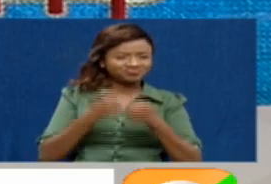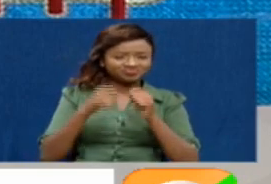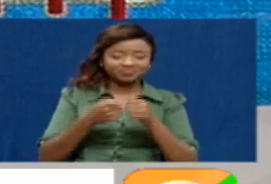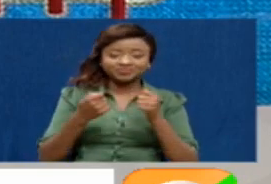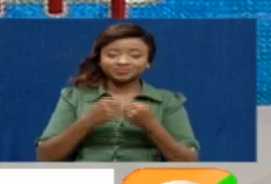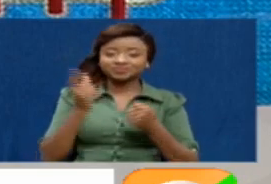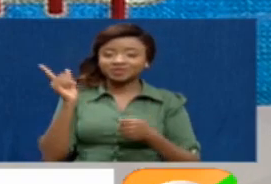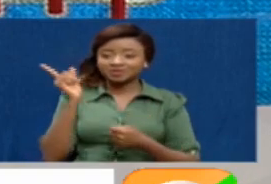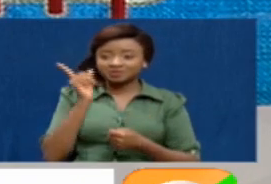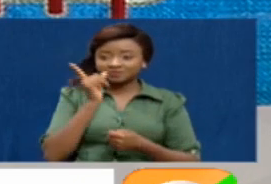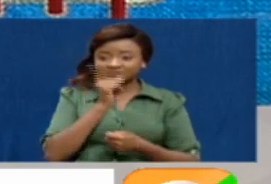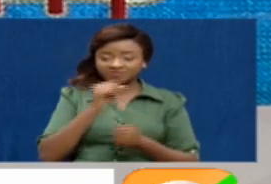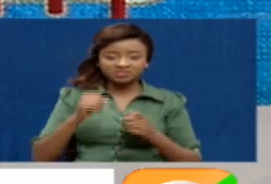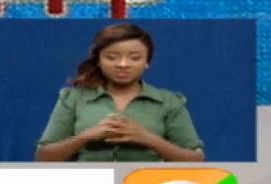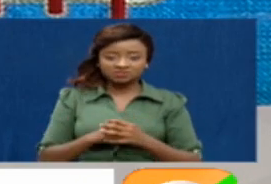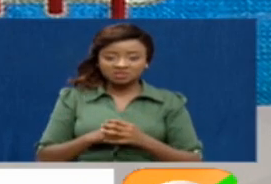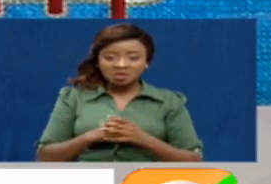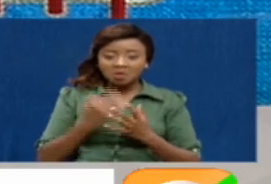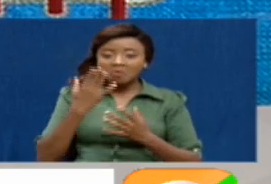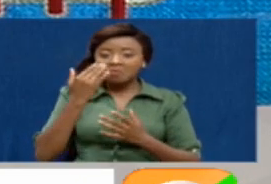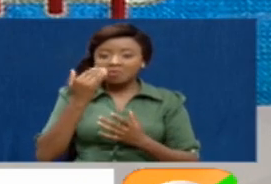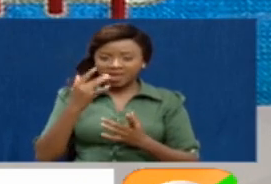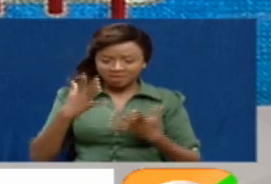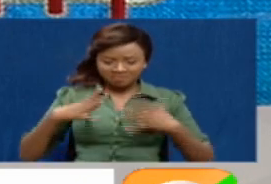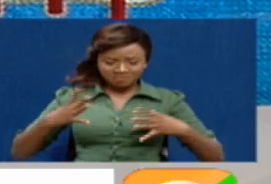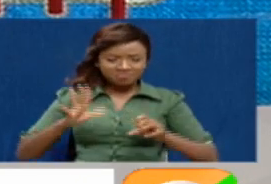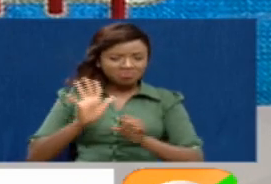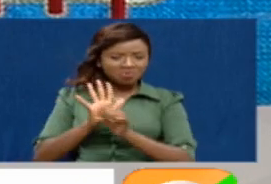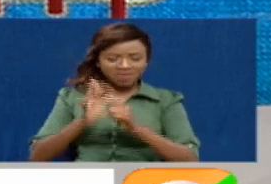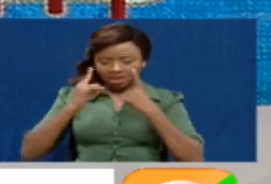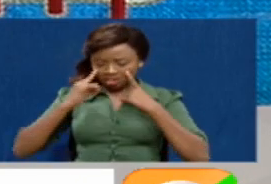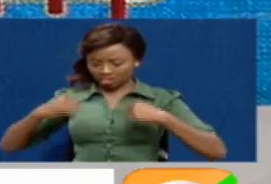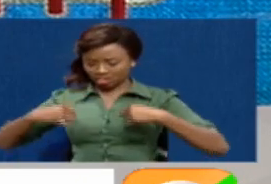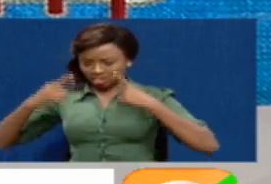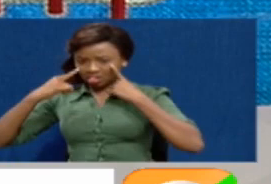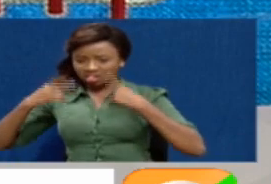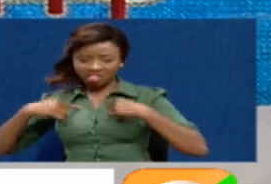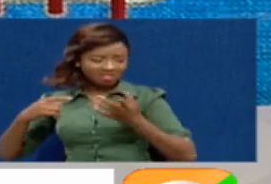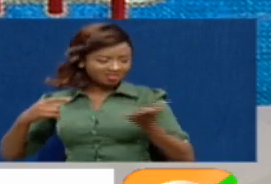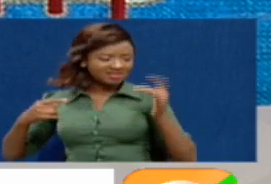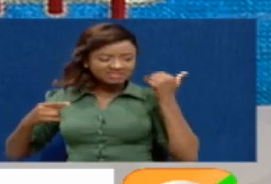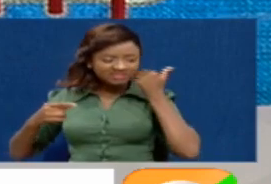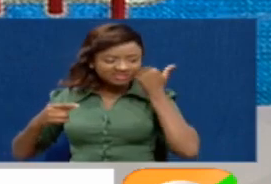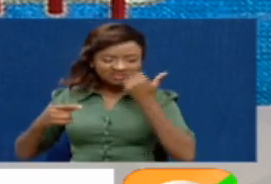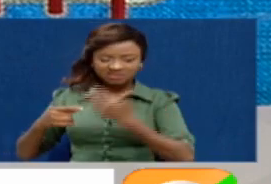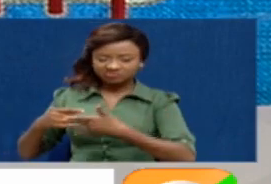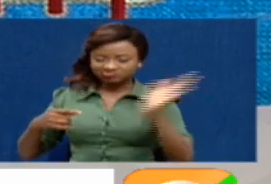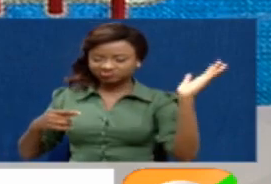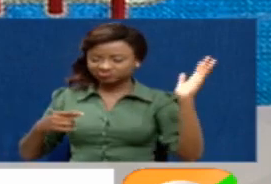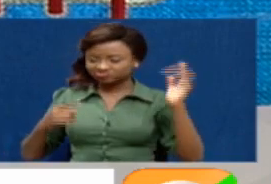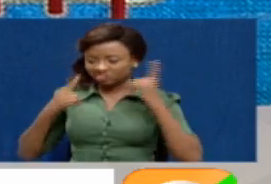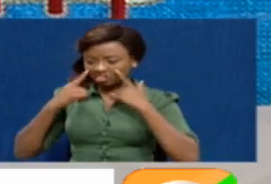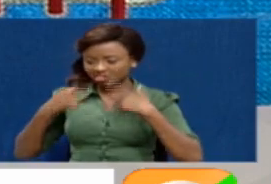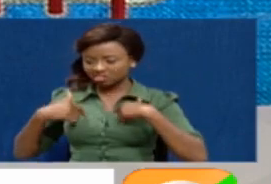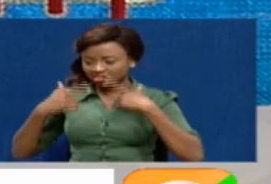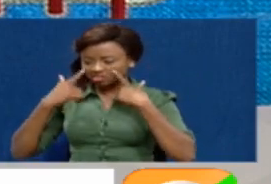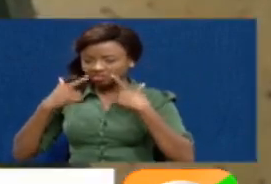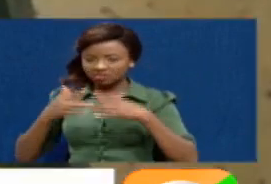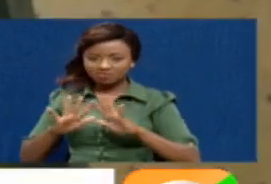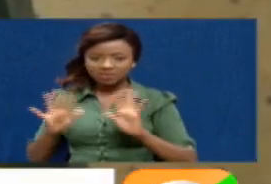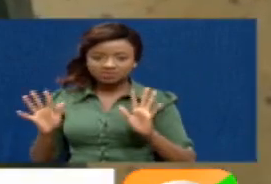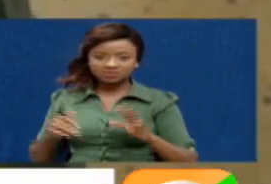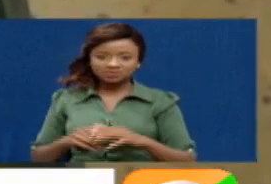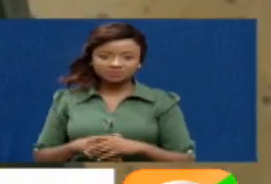pun, by self-interests at the cost of patients that need urgent transfusion. Take a listen.